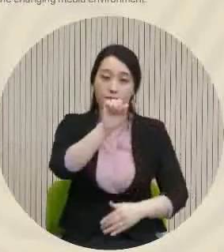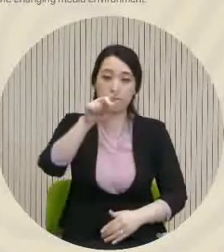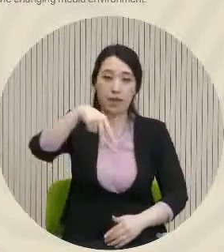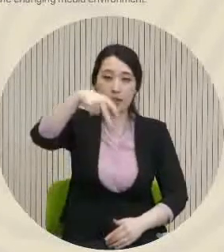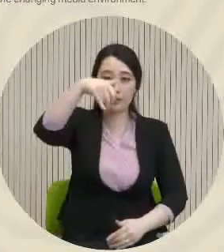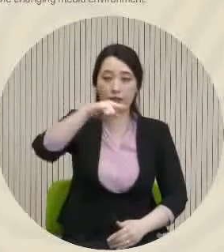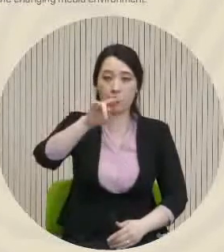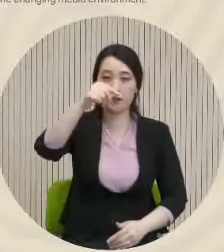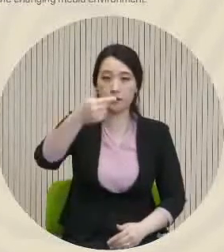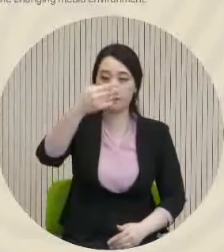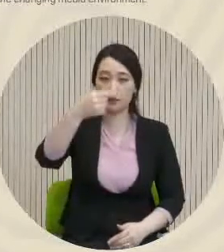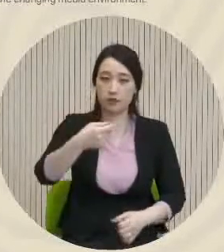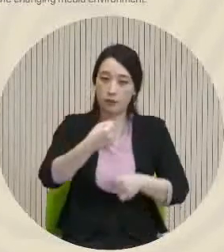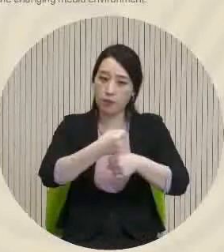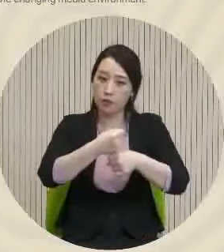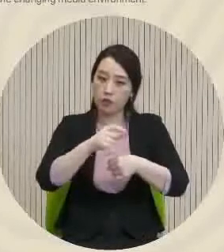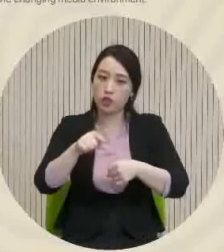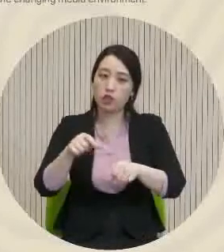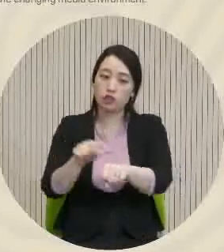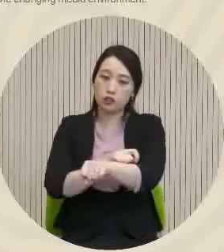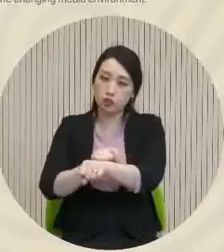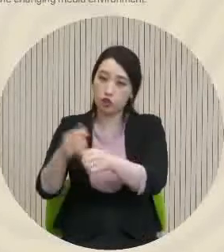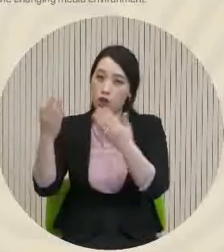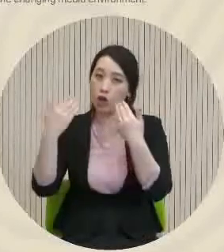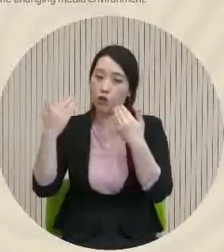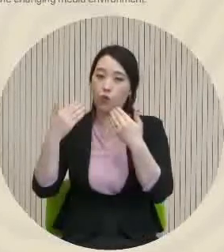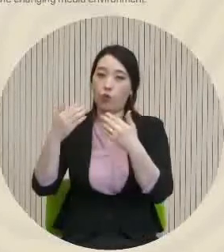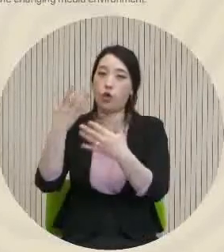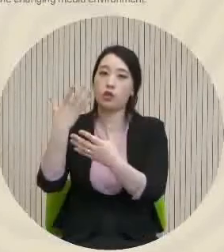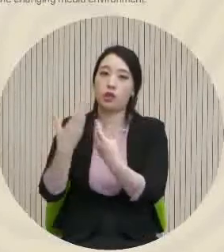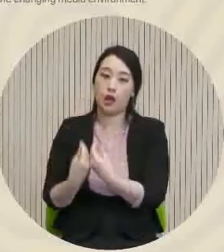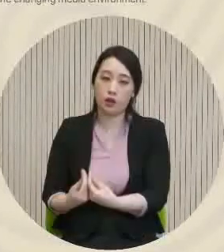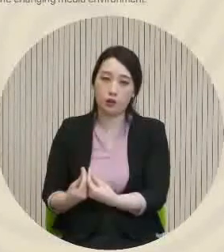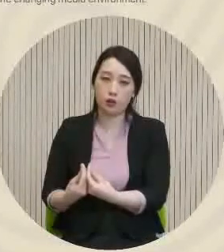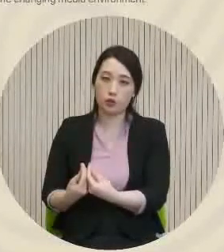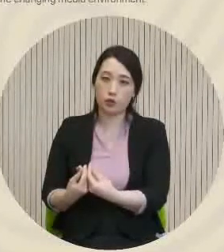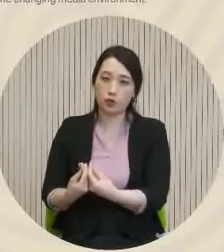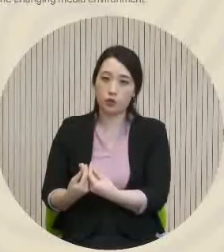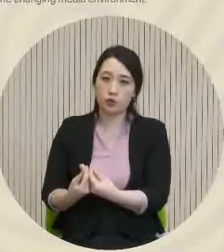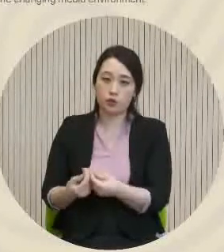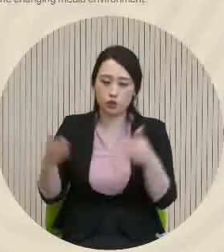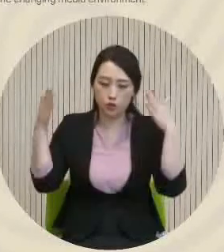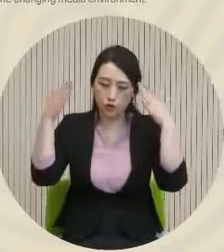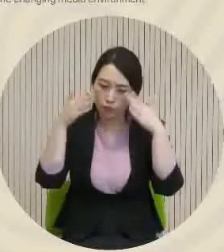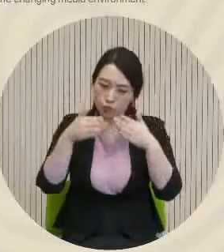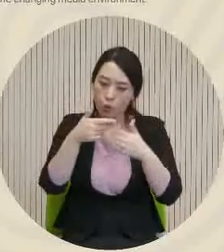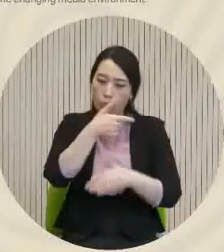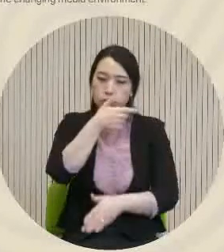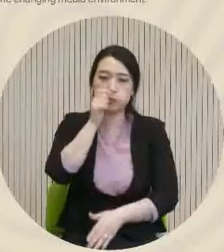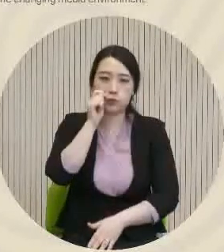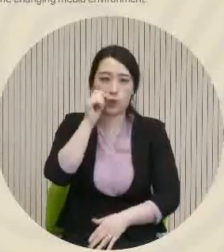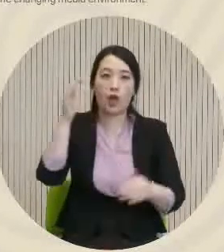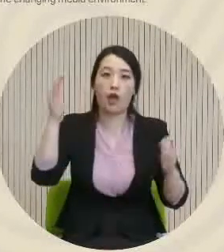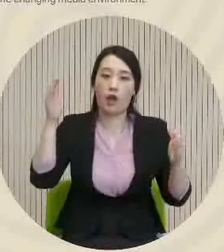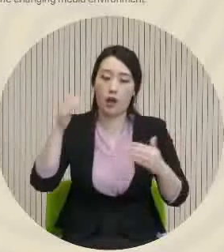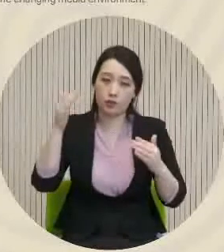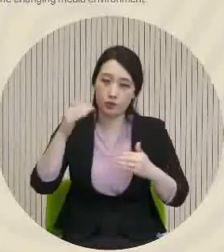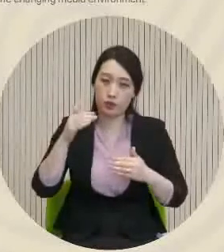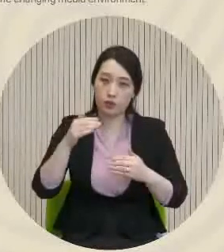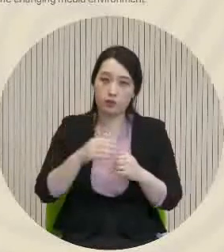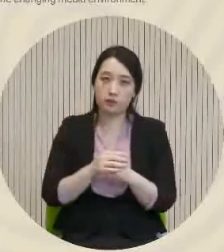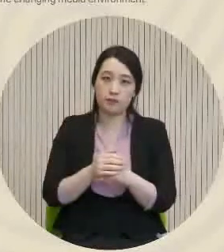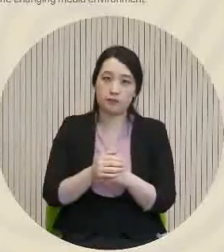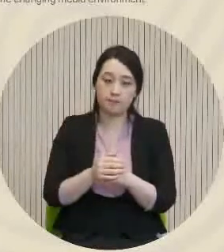the podcast creation can be used to be linked to the reading activities, and that would help